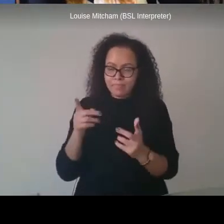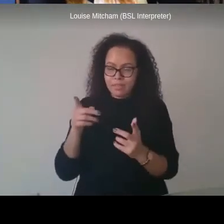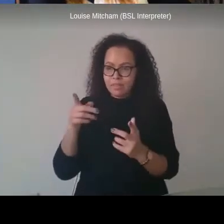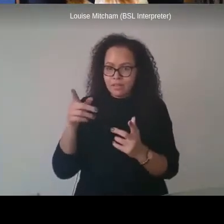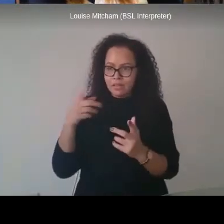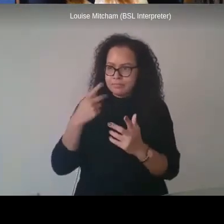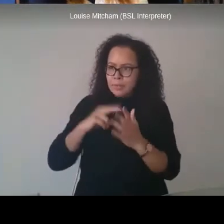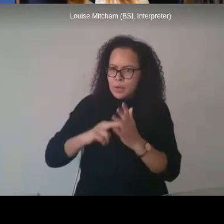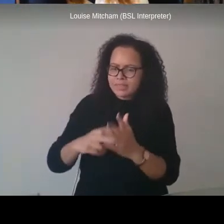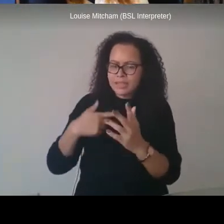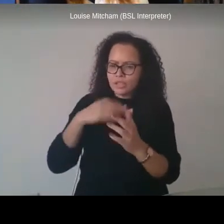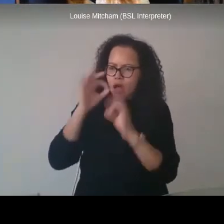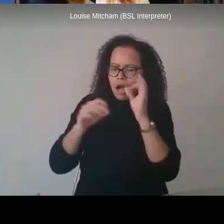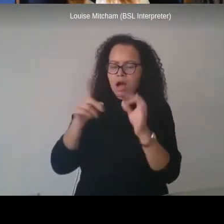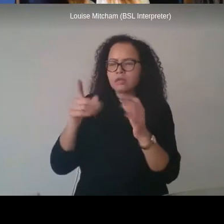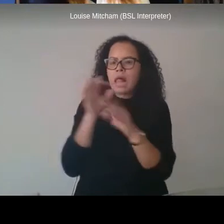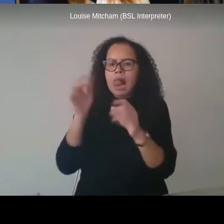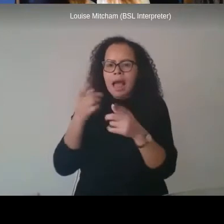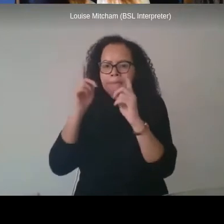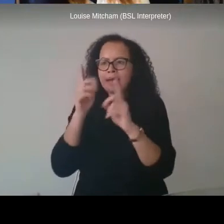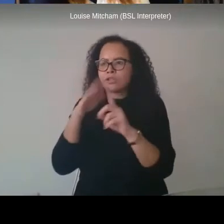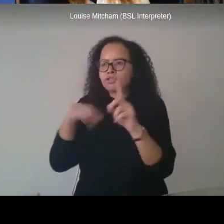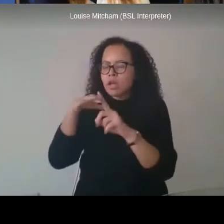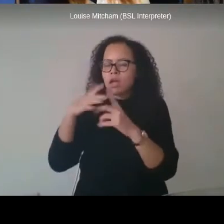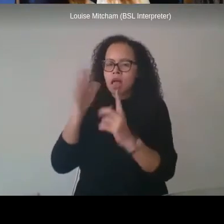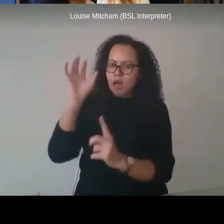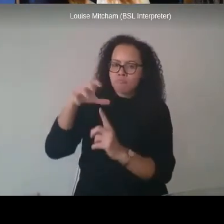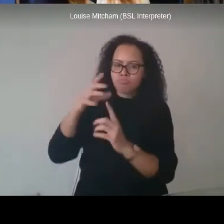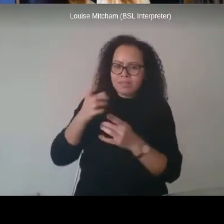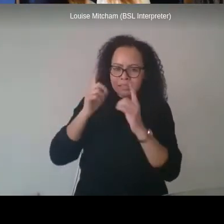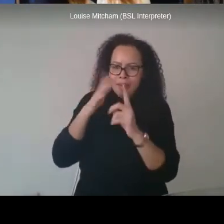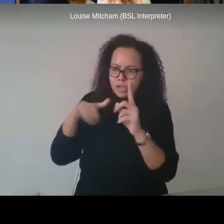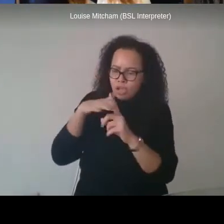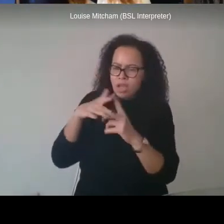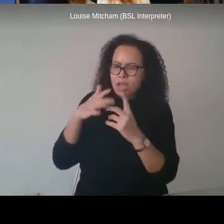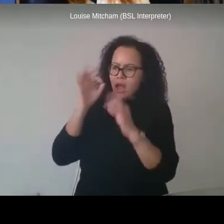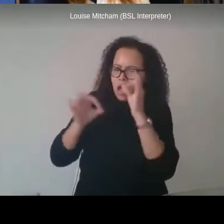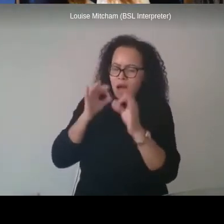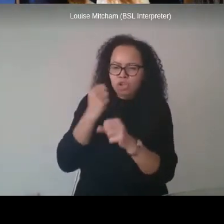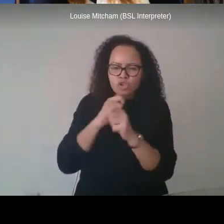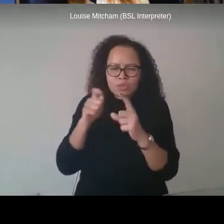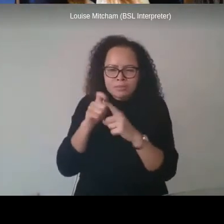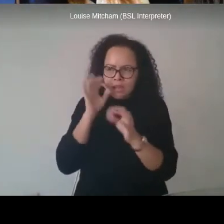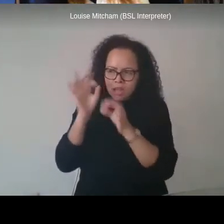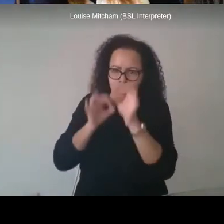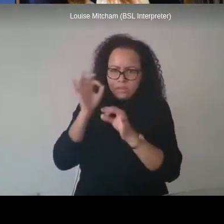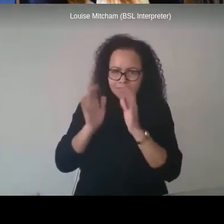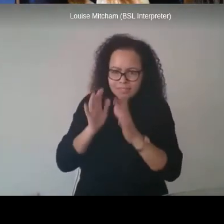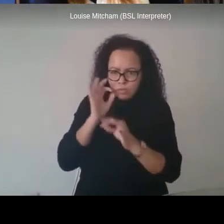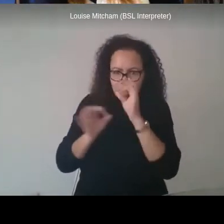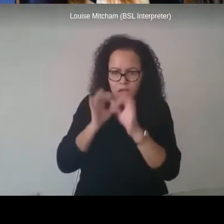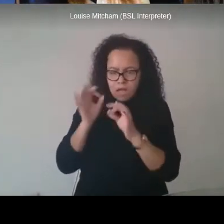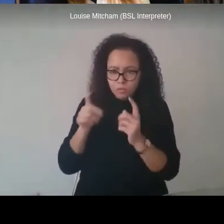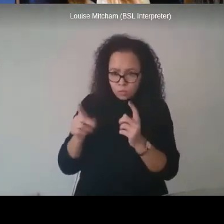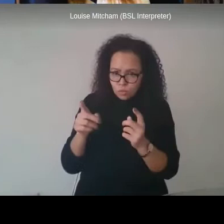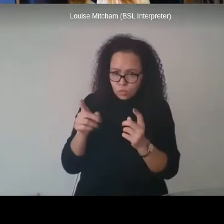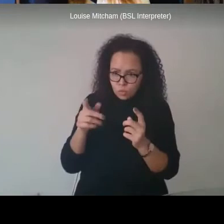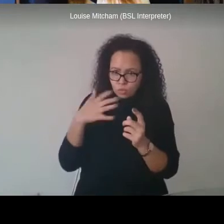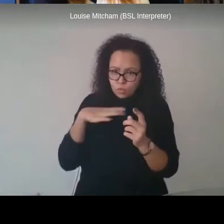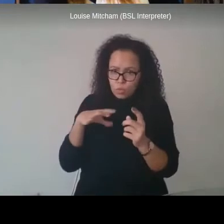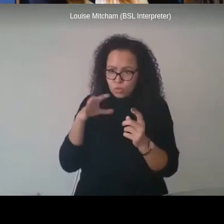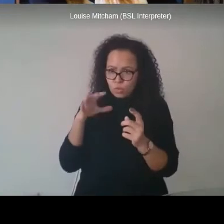or they're asking their line managers or a practice manager if it's a set of GP practices. You know, what is the question that your people have a